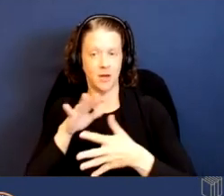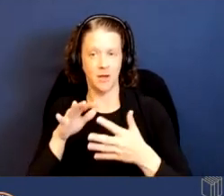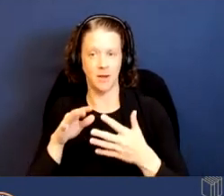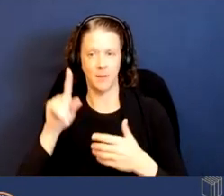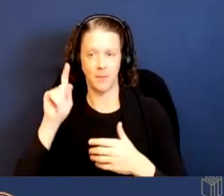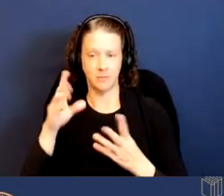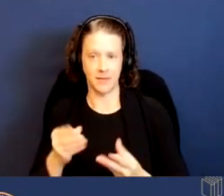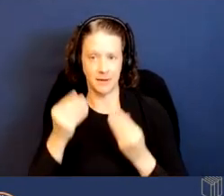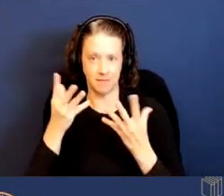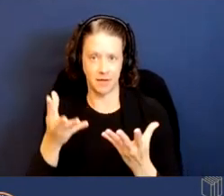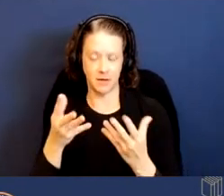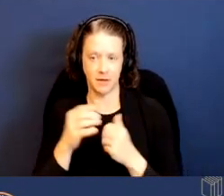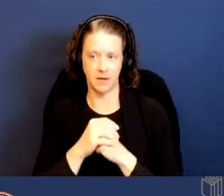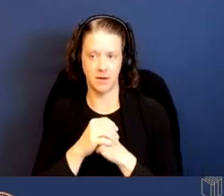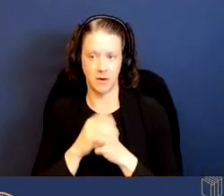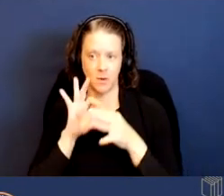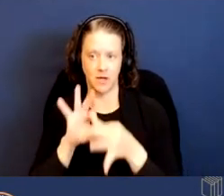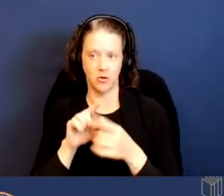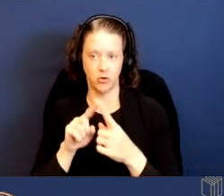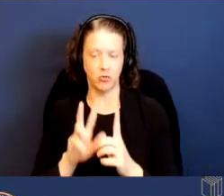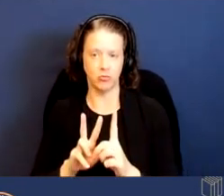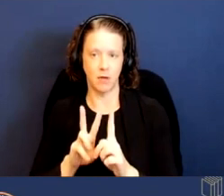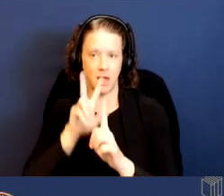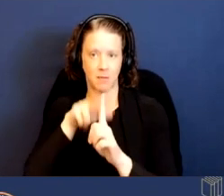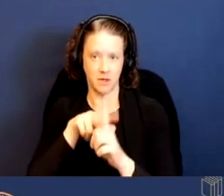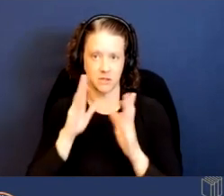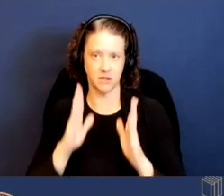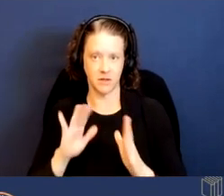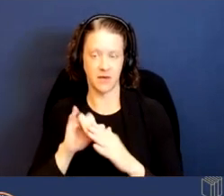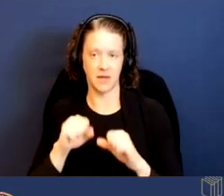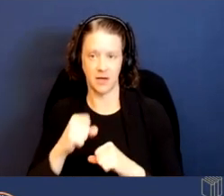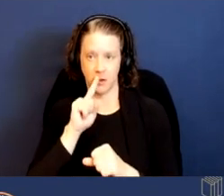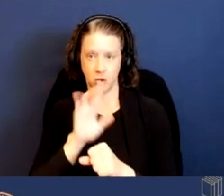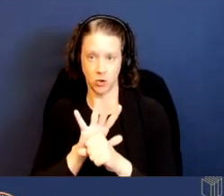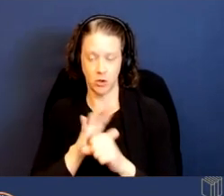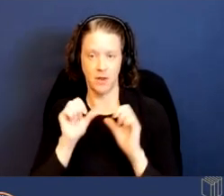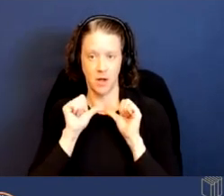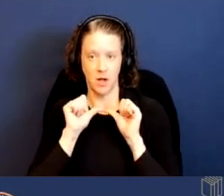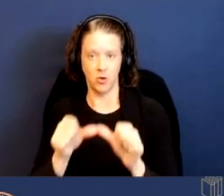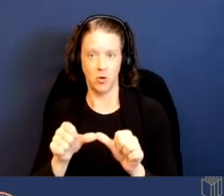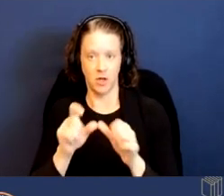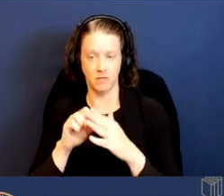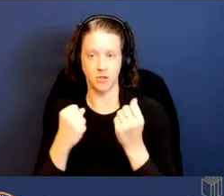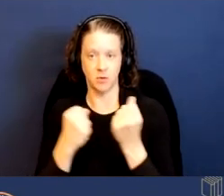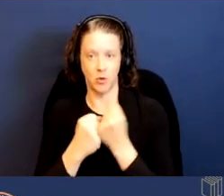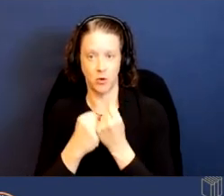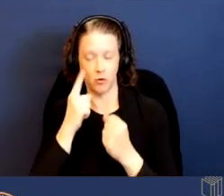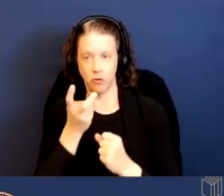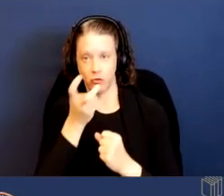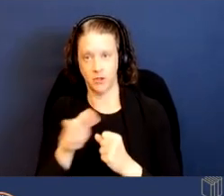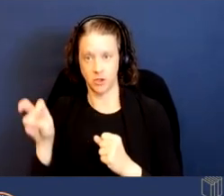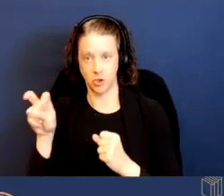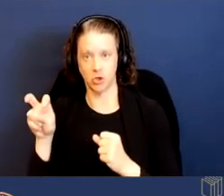be given in terms of applicants that can ensure the continuity of support for the transition